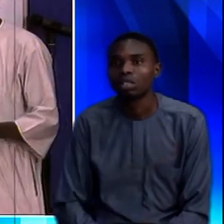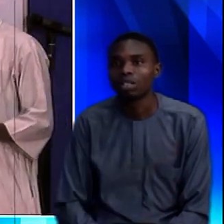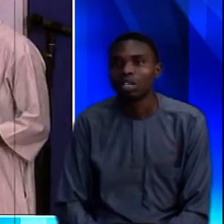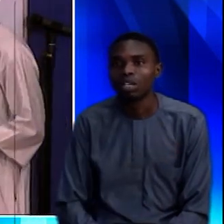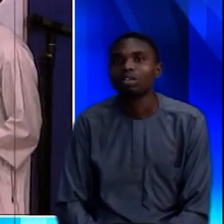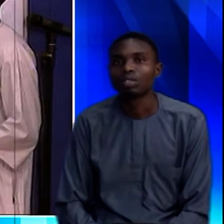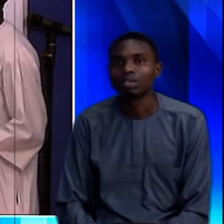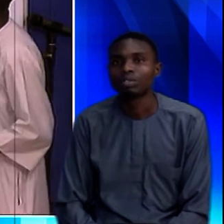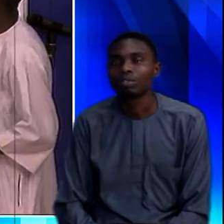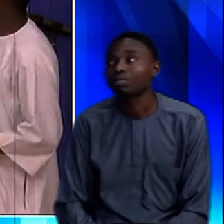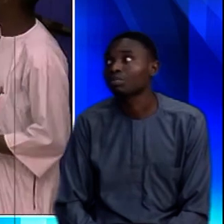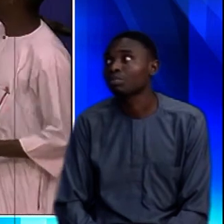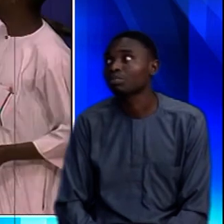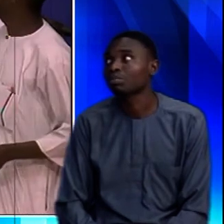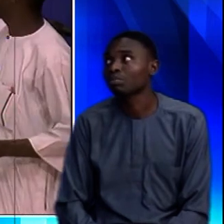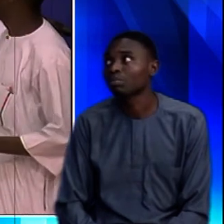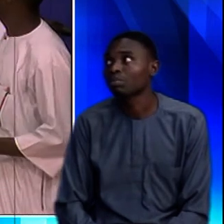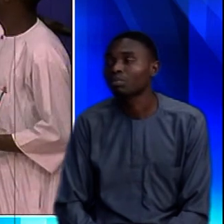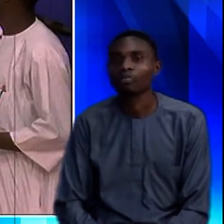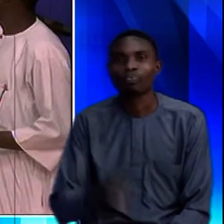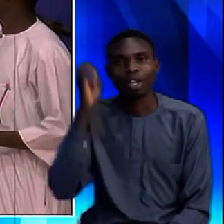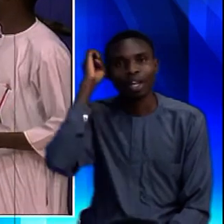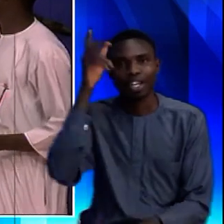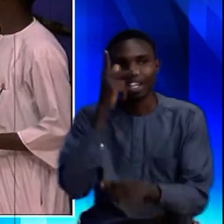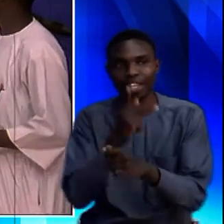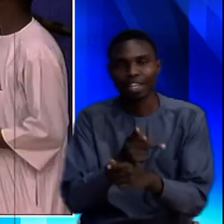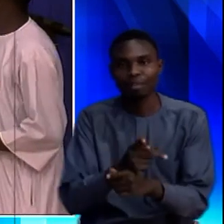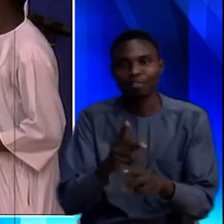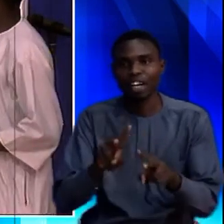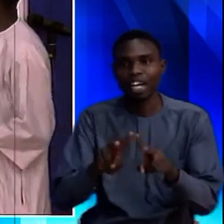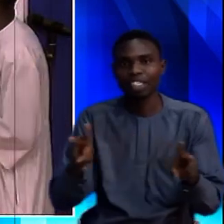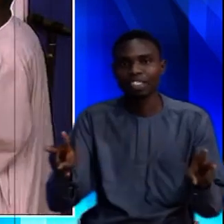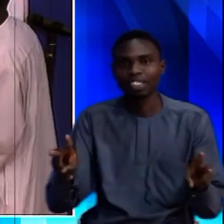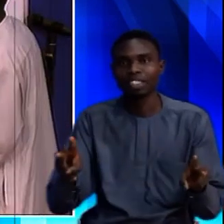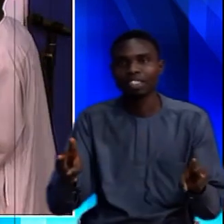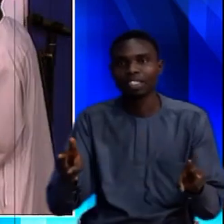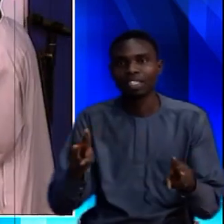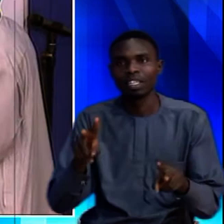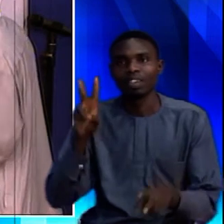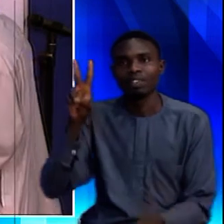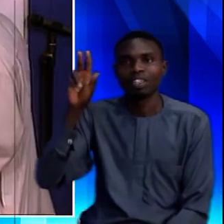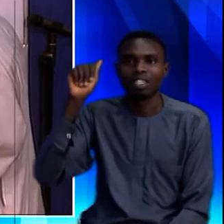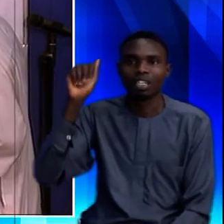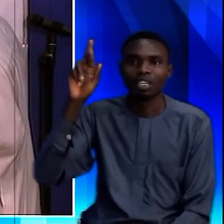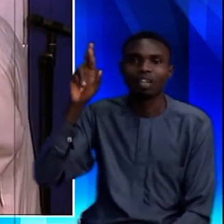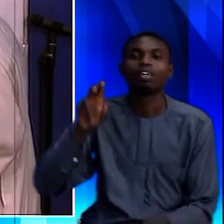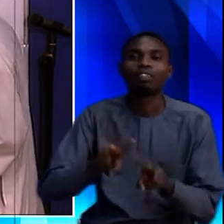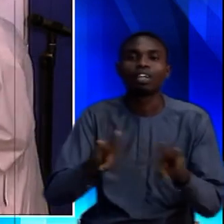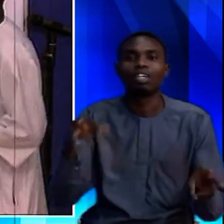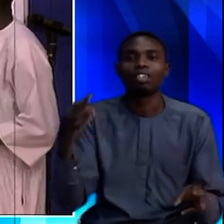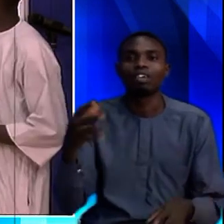still sell to him. Then he keeps varieties of goods from which the consumer can choose.